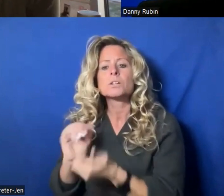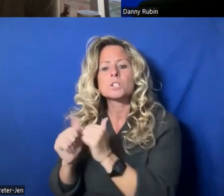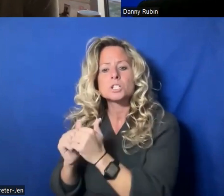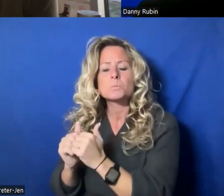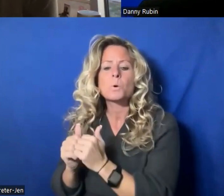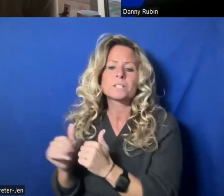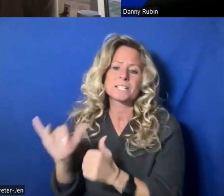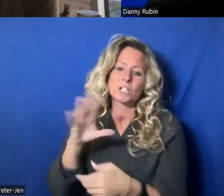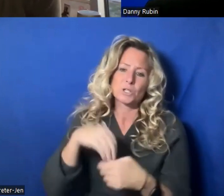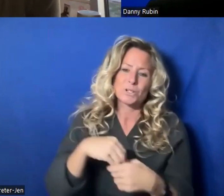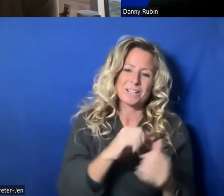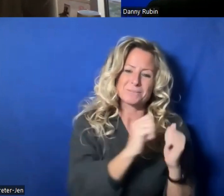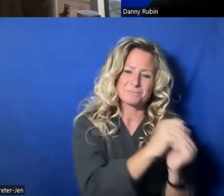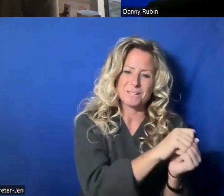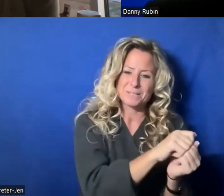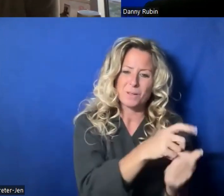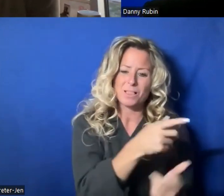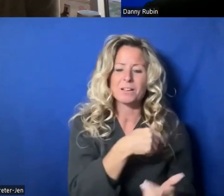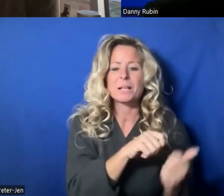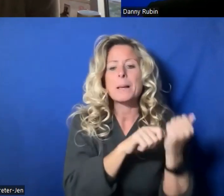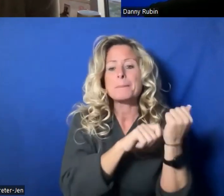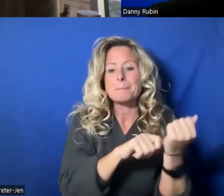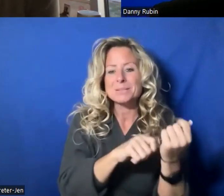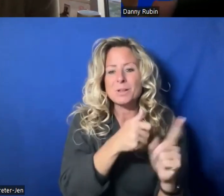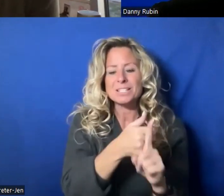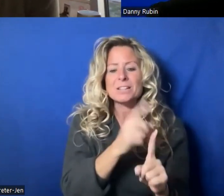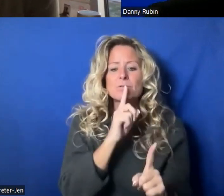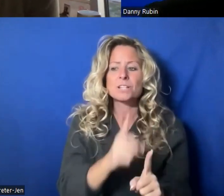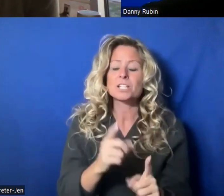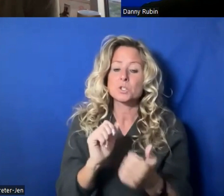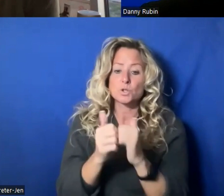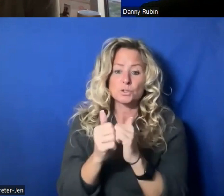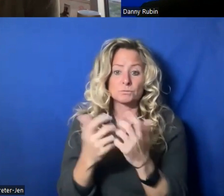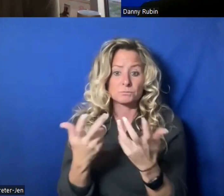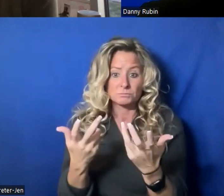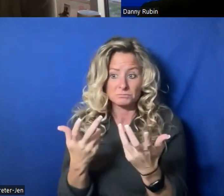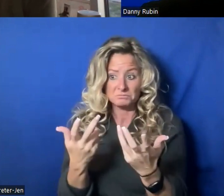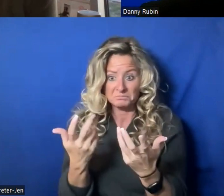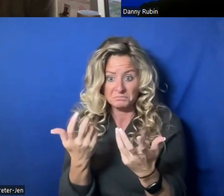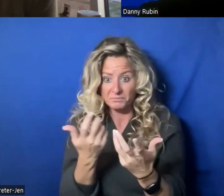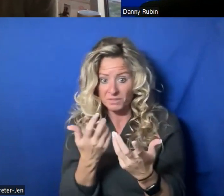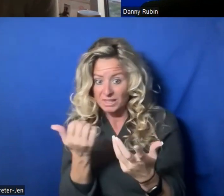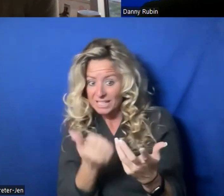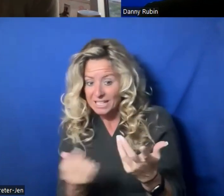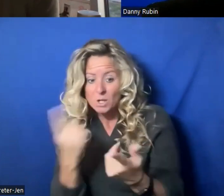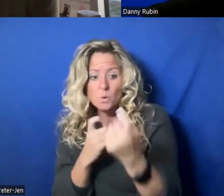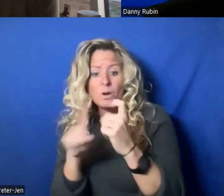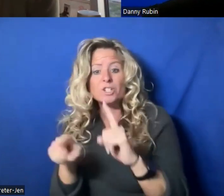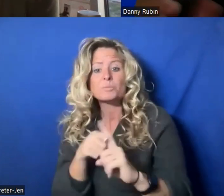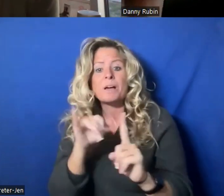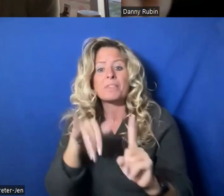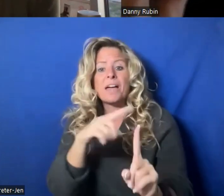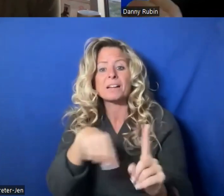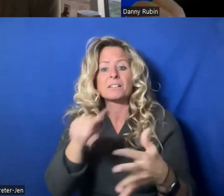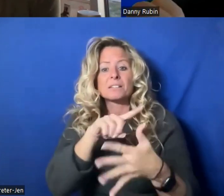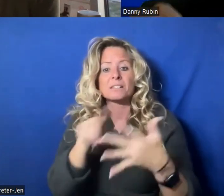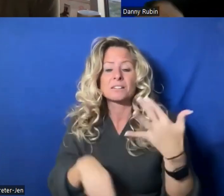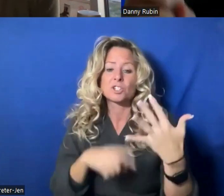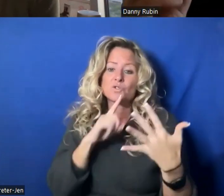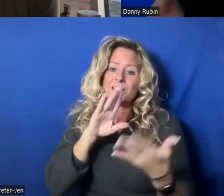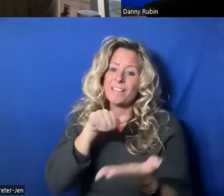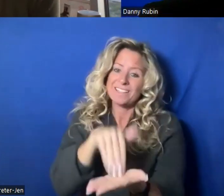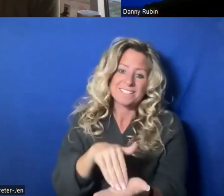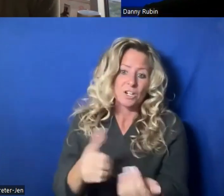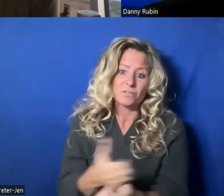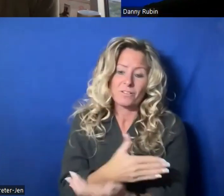continue to share your questions. I'd love to pass them on to our guest because she's really at the center